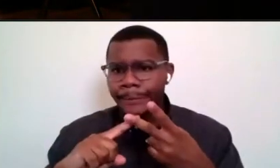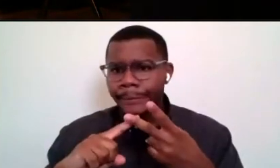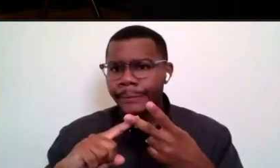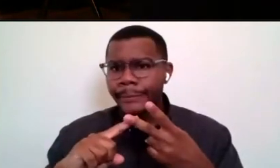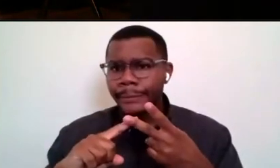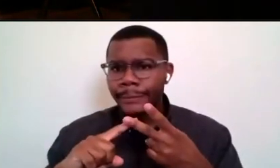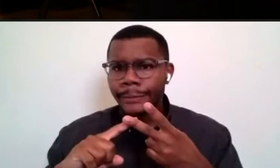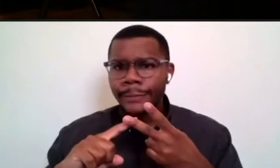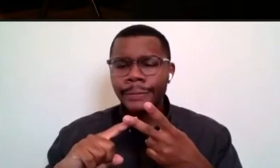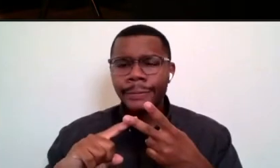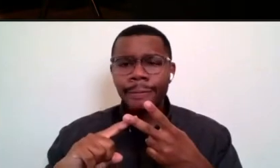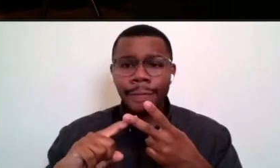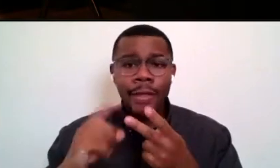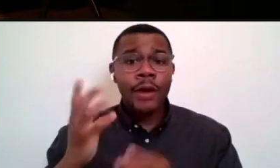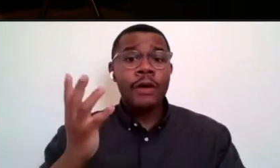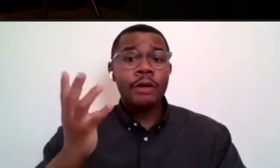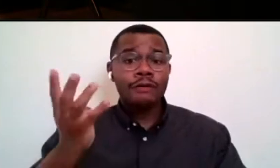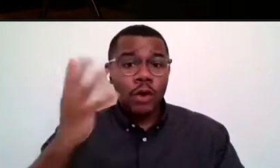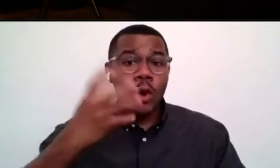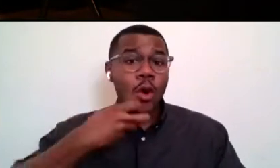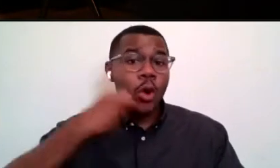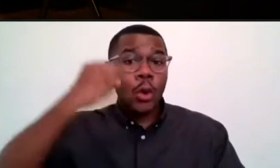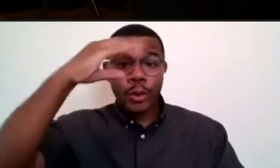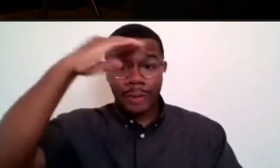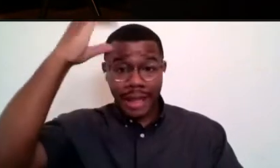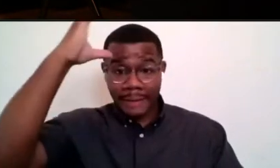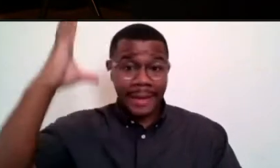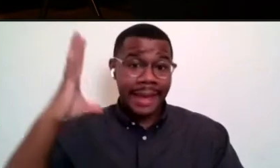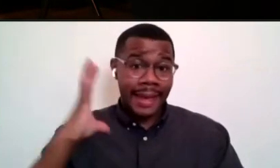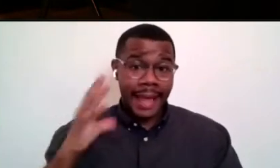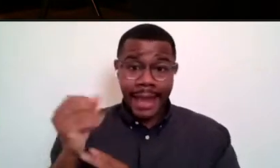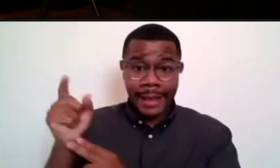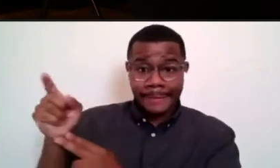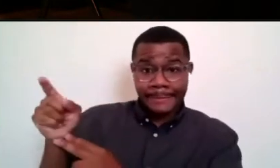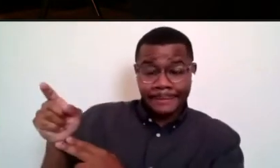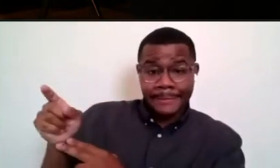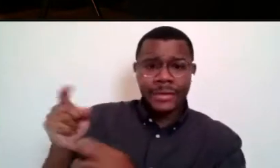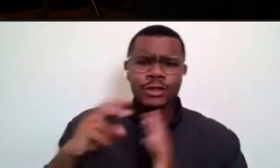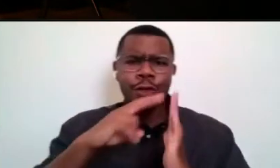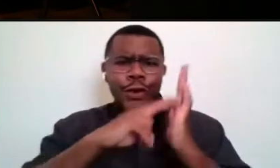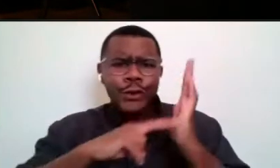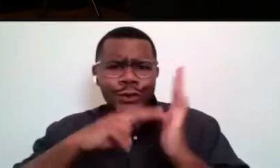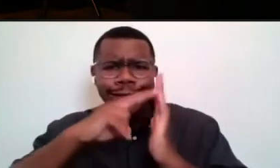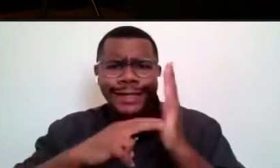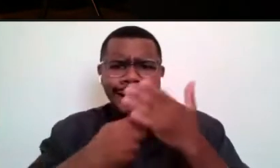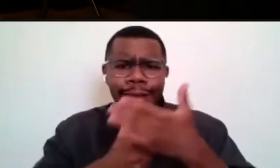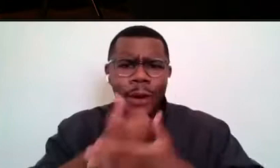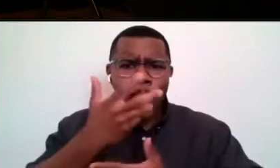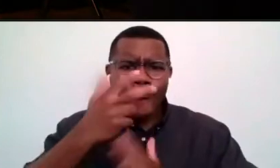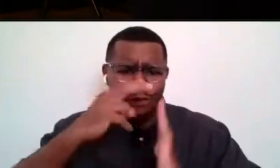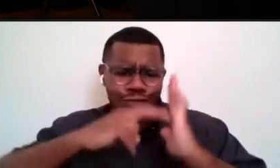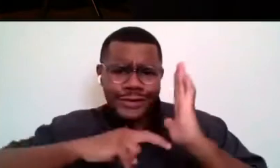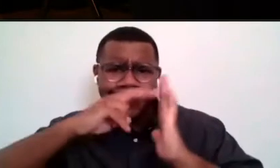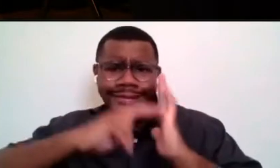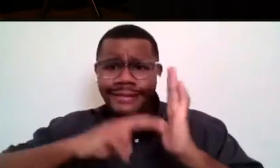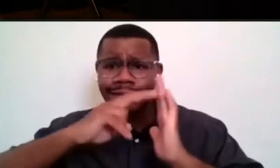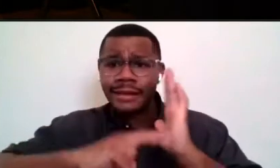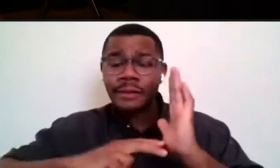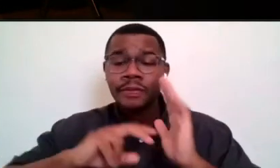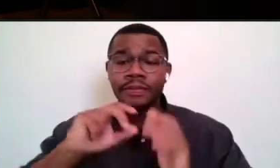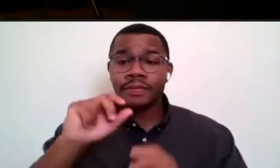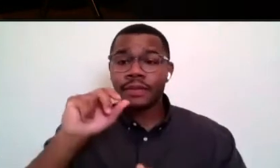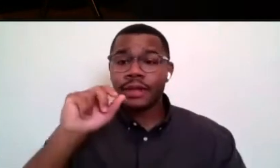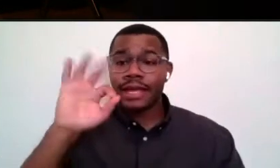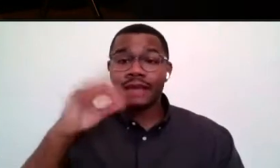four older black men and him, right? And they're reading the poem, and the audience. And if I say I was the